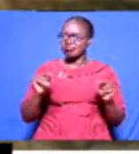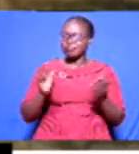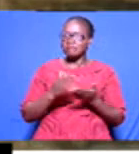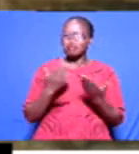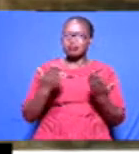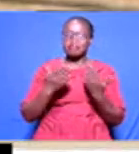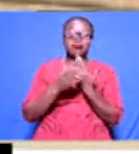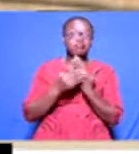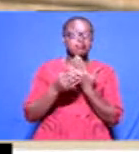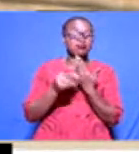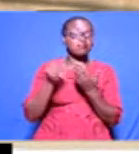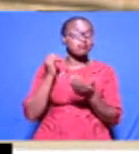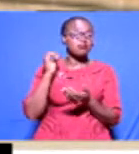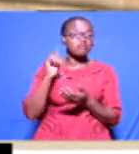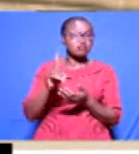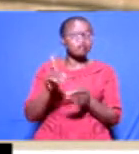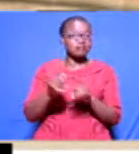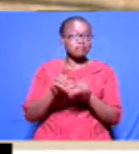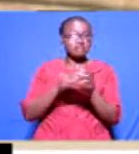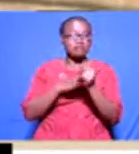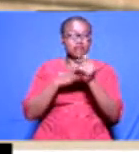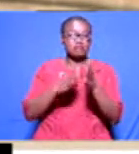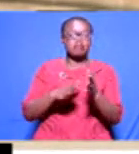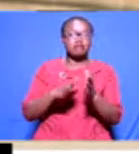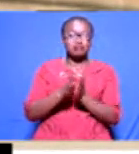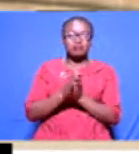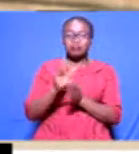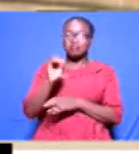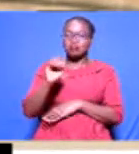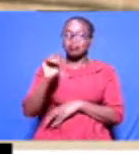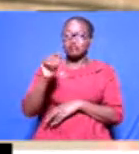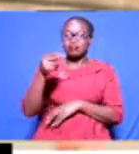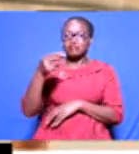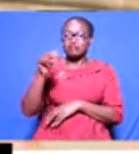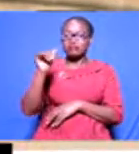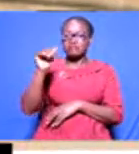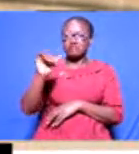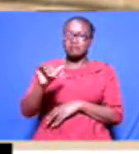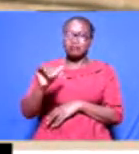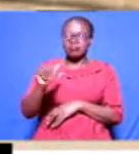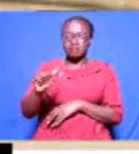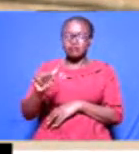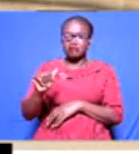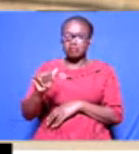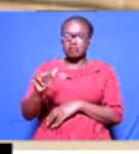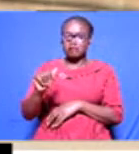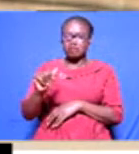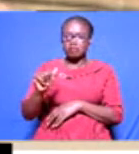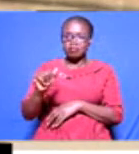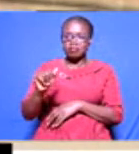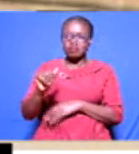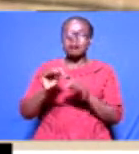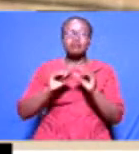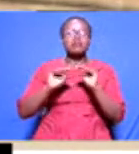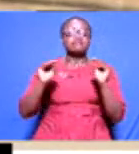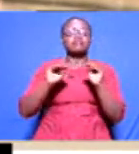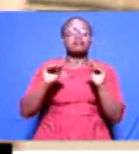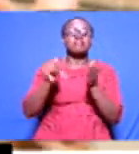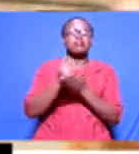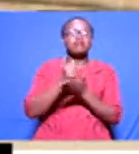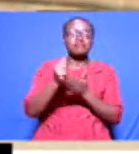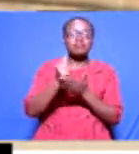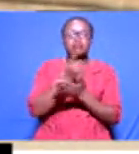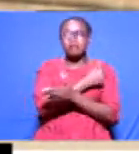emulate as leaders. Thaya, Tishing and Lefero Hospital, or now that is what it is called